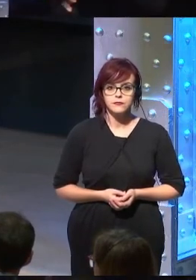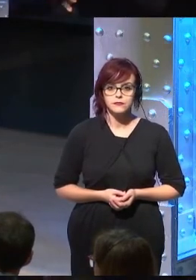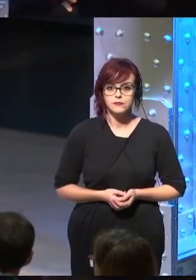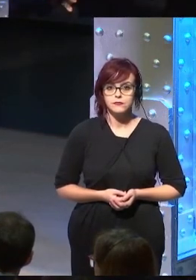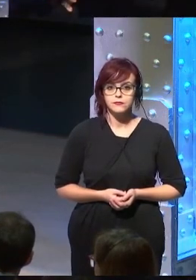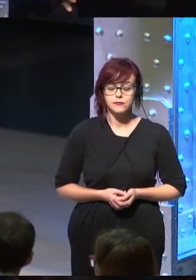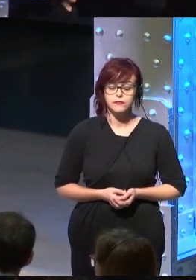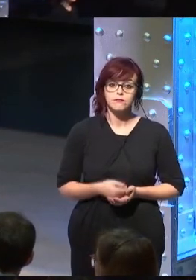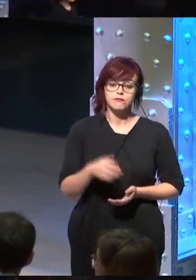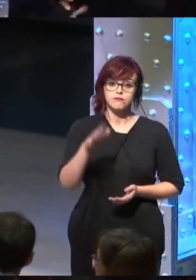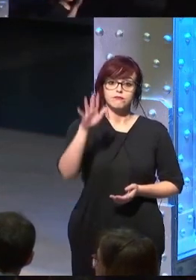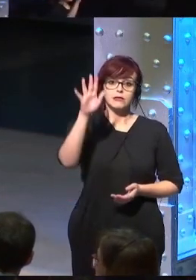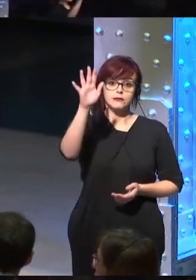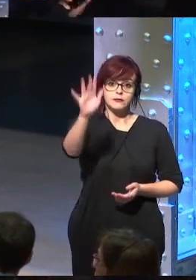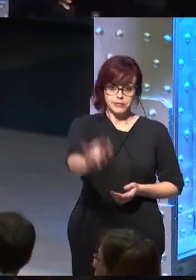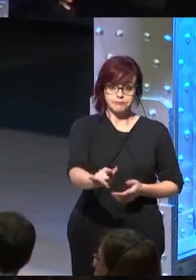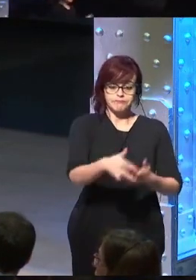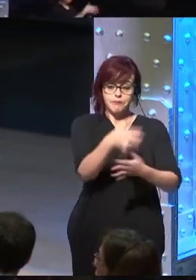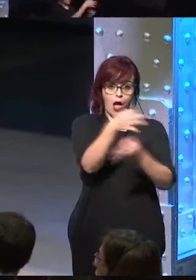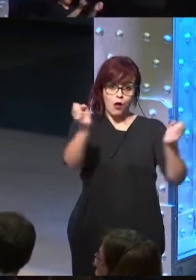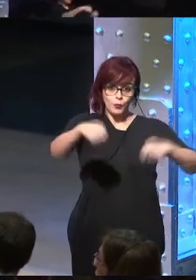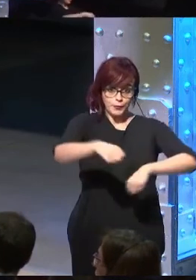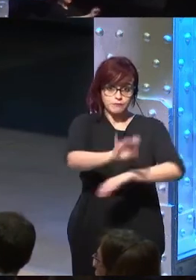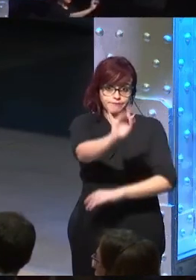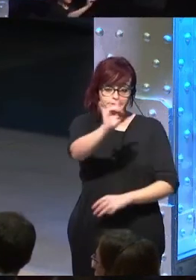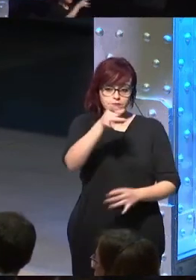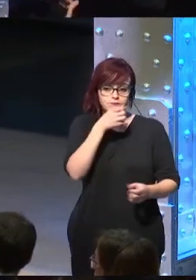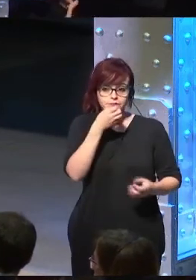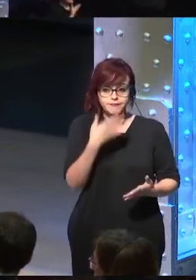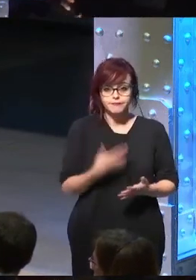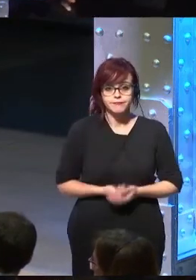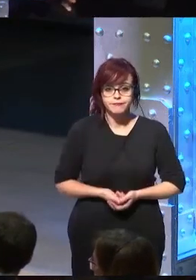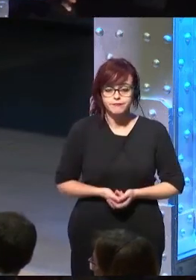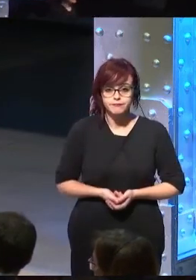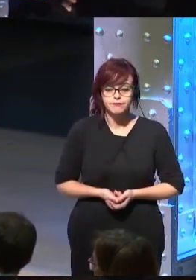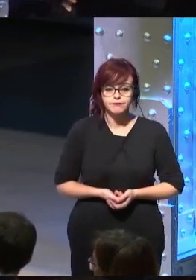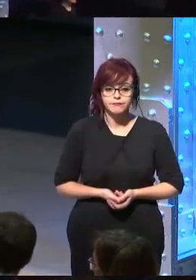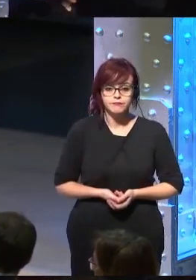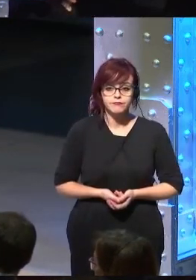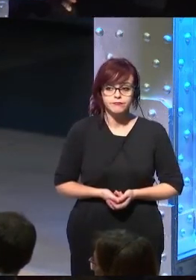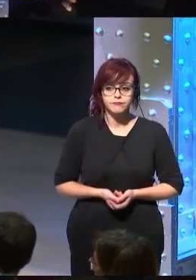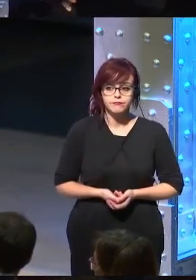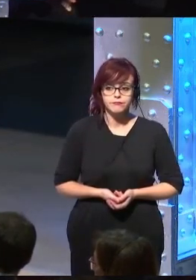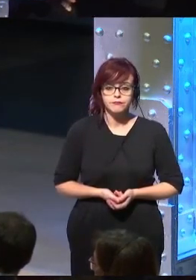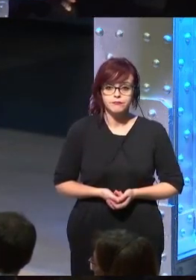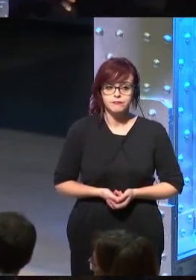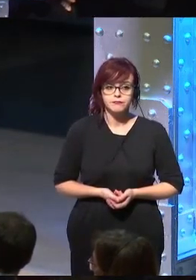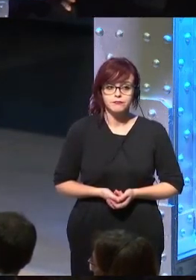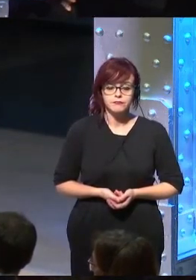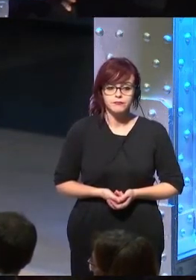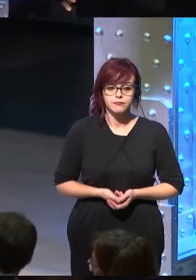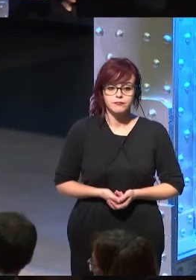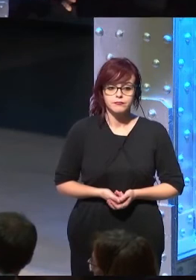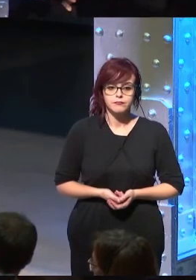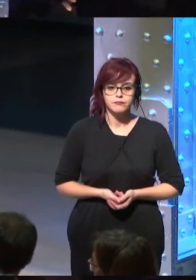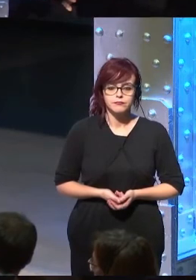that's an absolutely legitimate way of seeing it. Yeah. It intersects. That's not what I'm arguing,